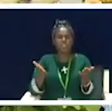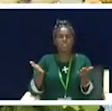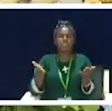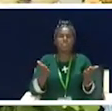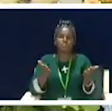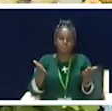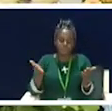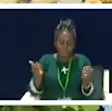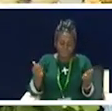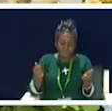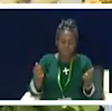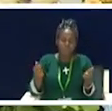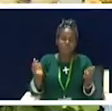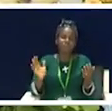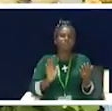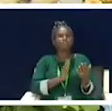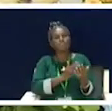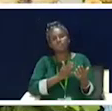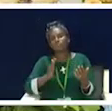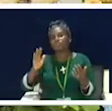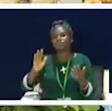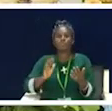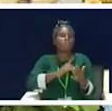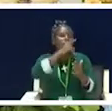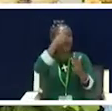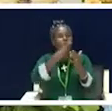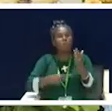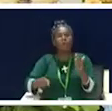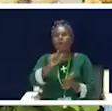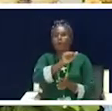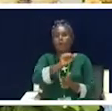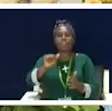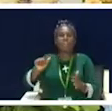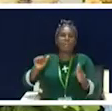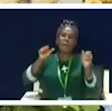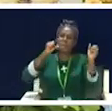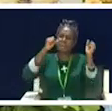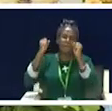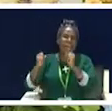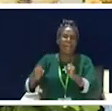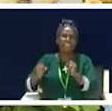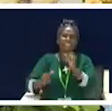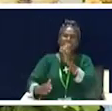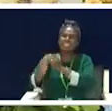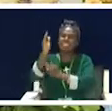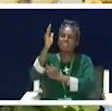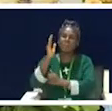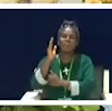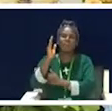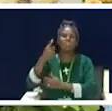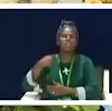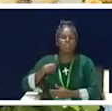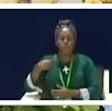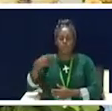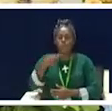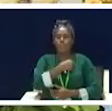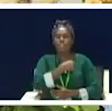said. What a mighty God. What a mighty